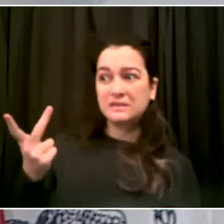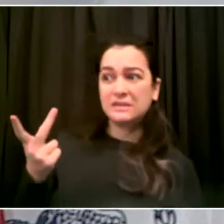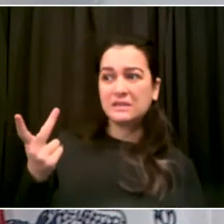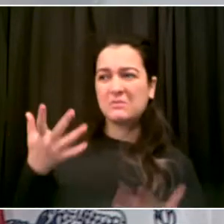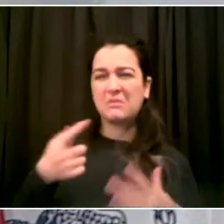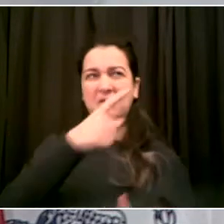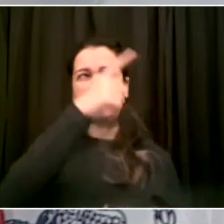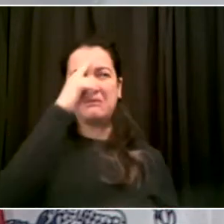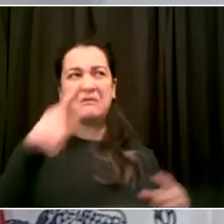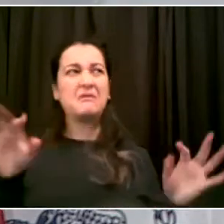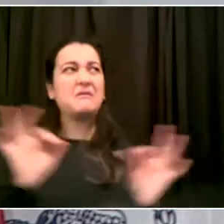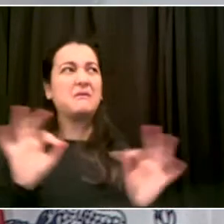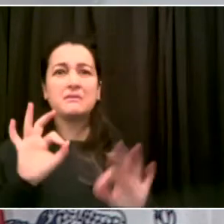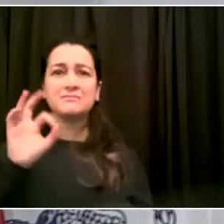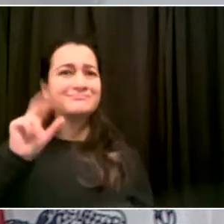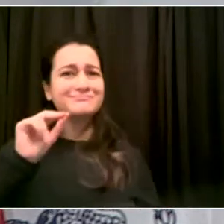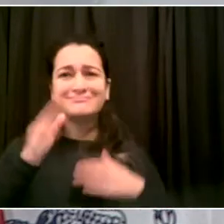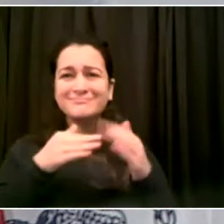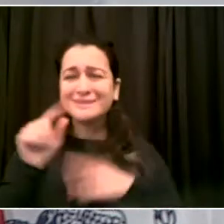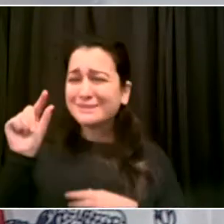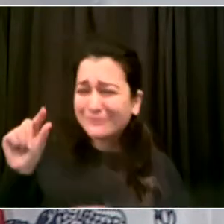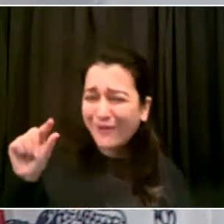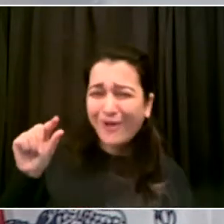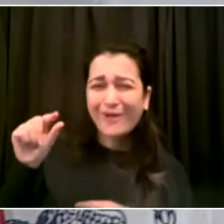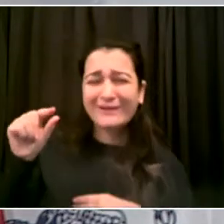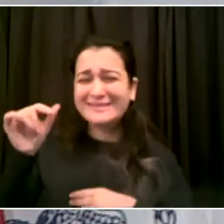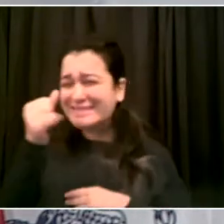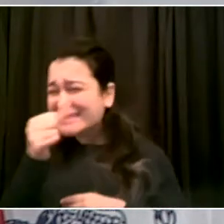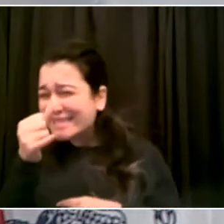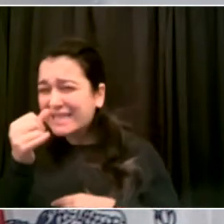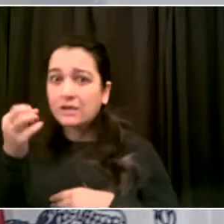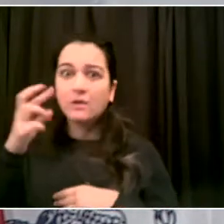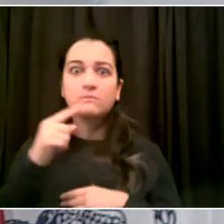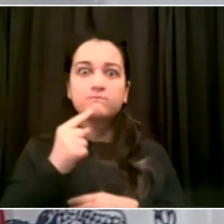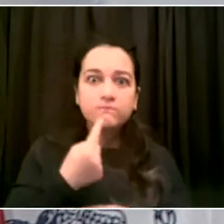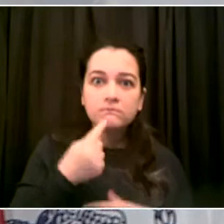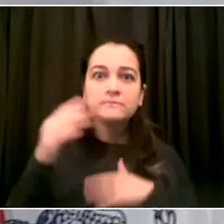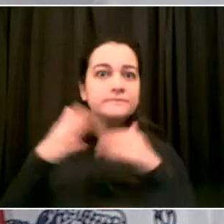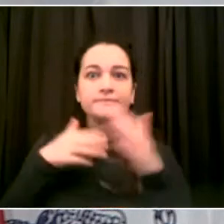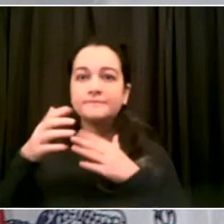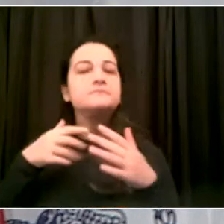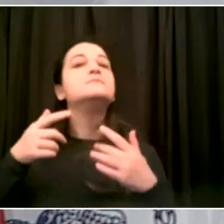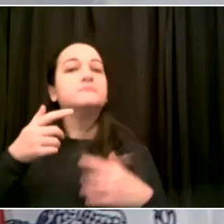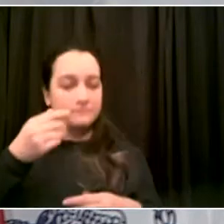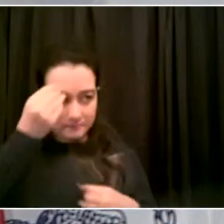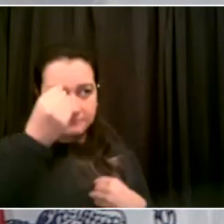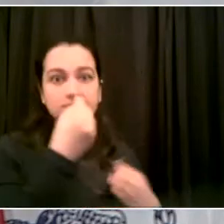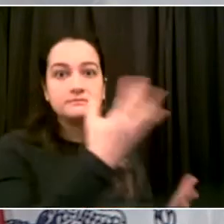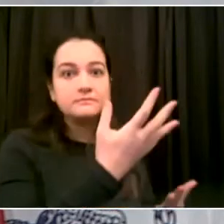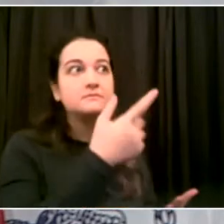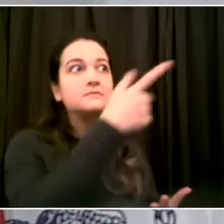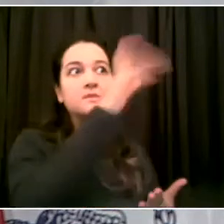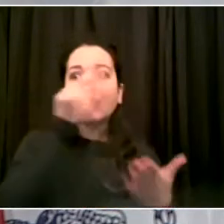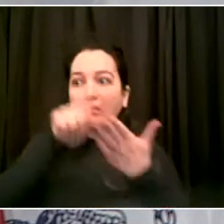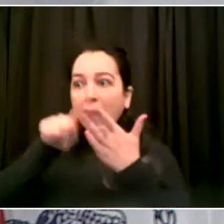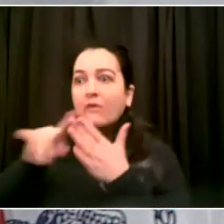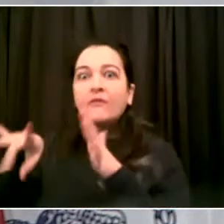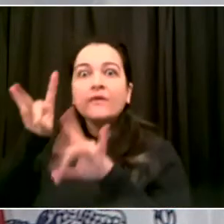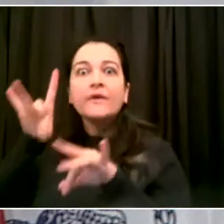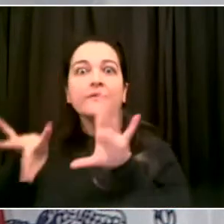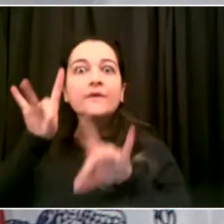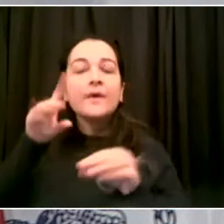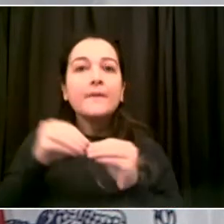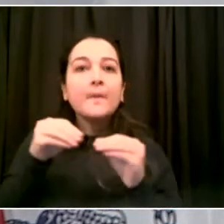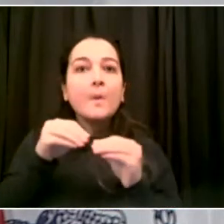stopped. So we want people to come forward not to feel any hesitation. And I know it's not easy. Any Asian New Yorker,